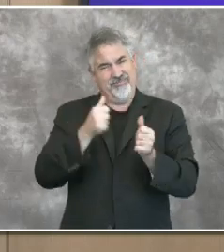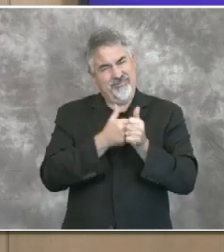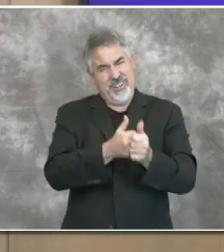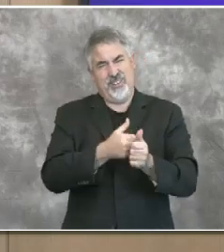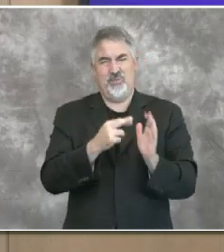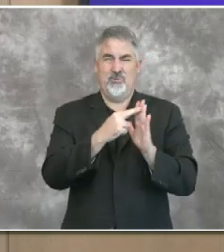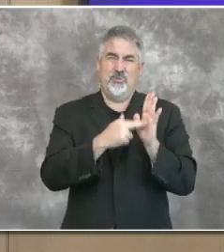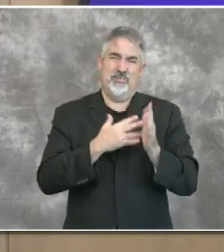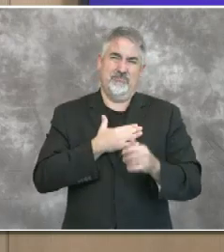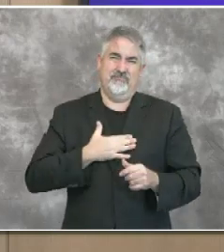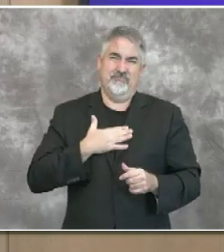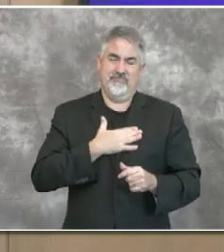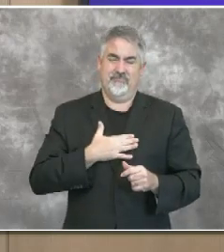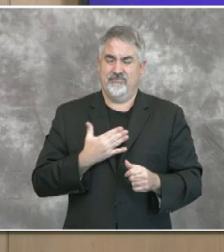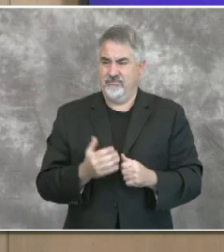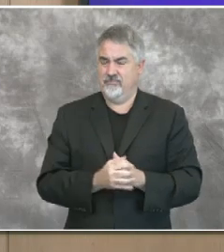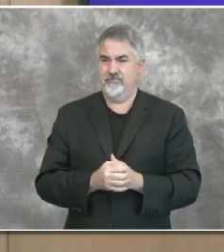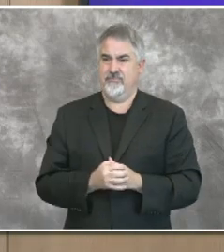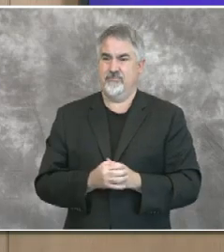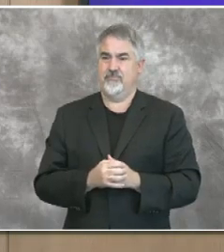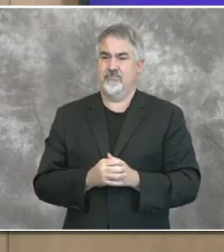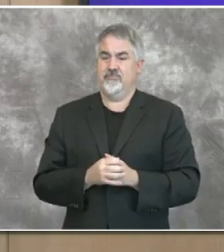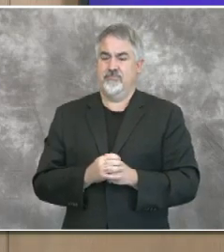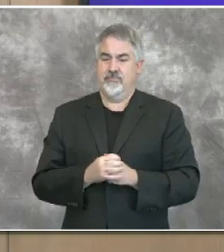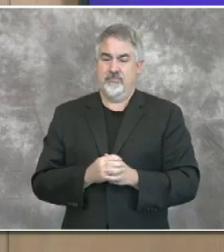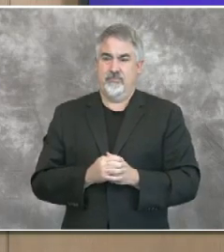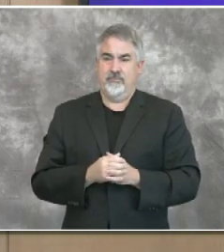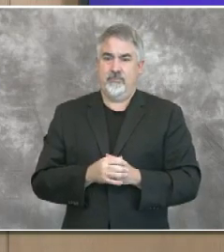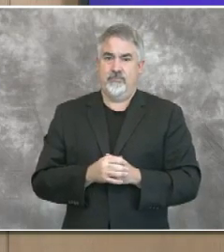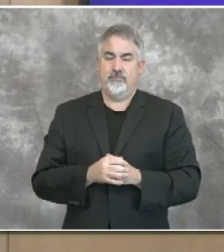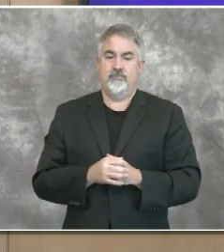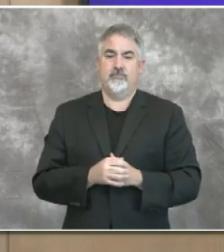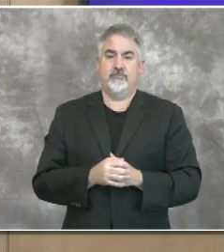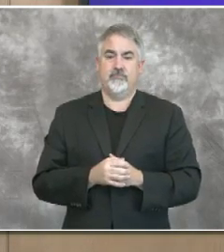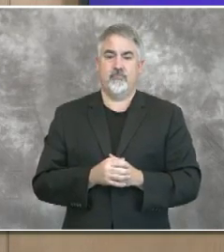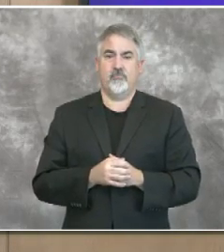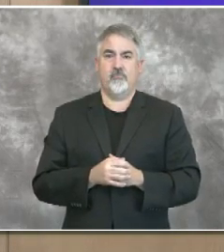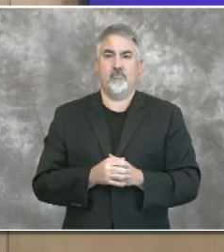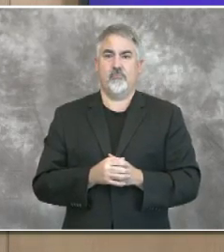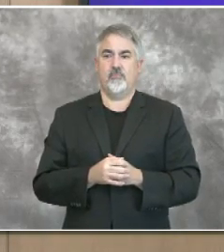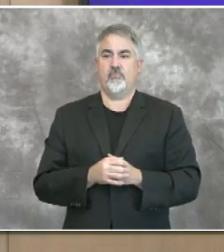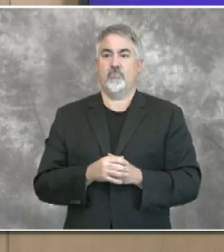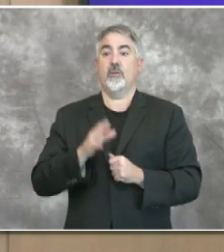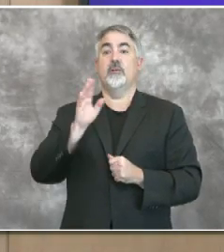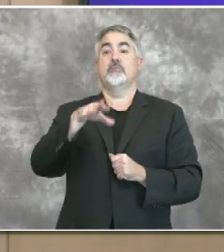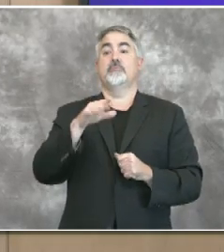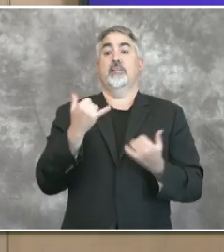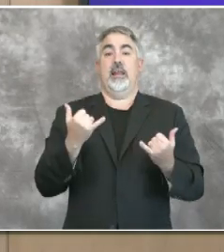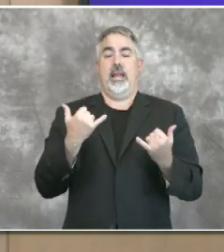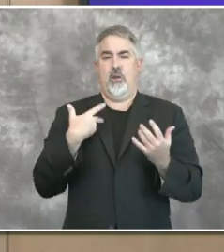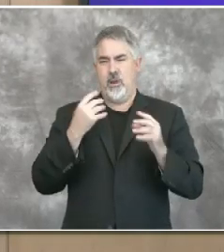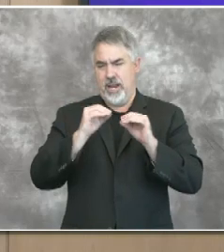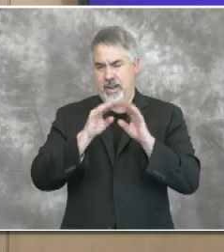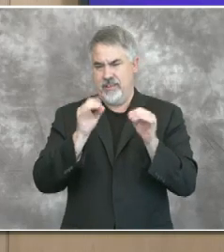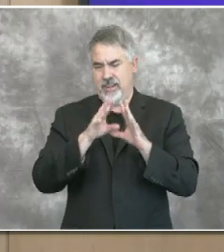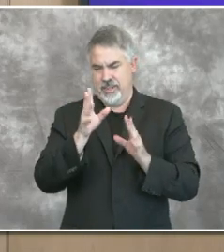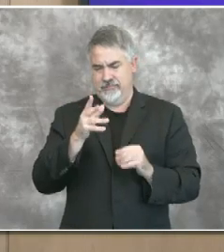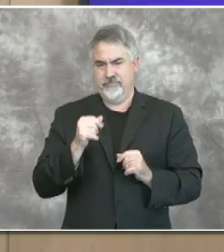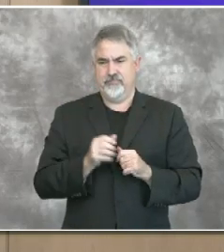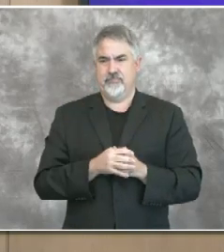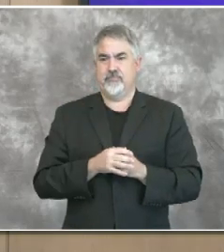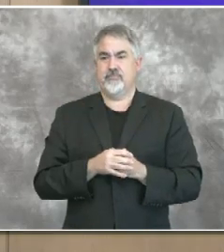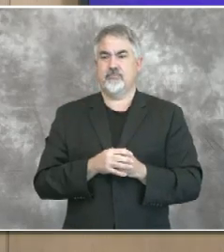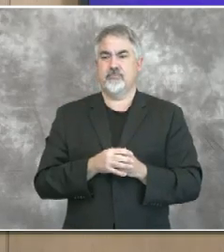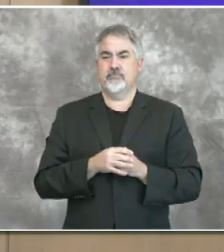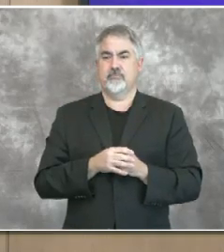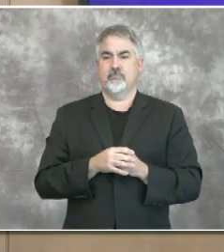I want to clarify or add on to a couple amendments to our public health order. We certainly hope that all